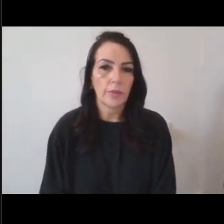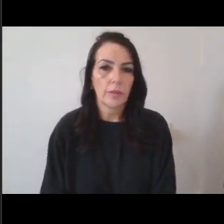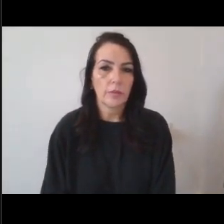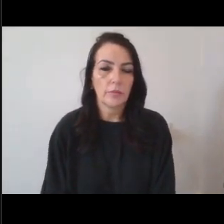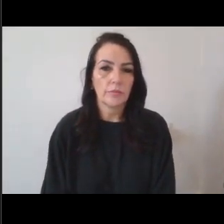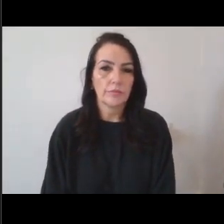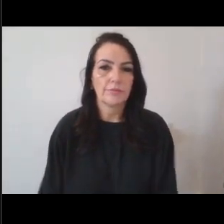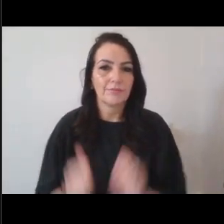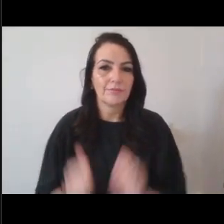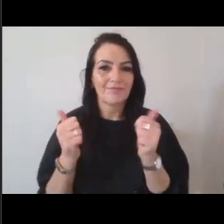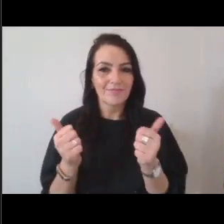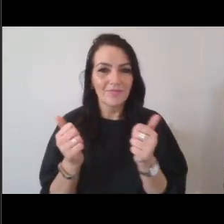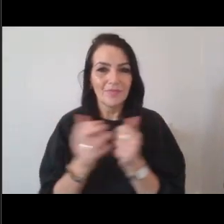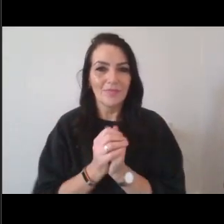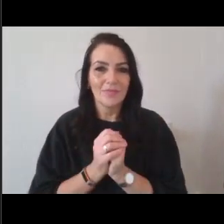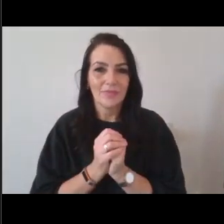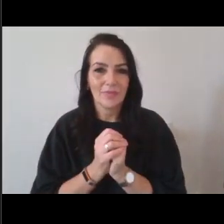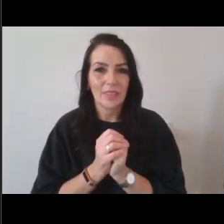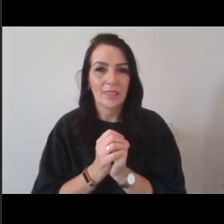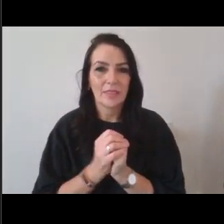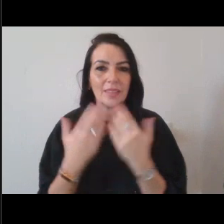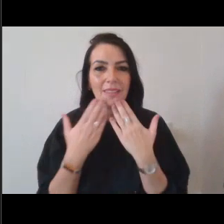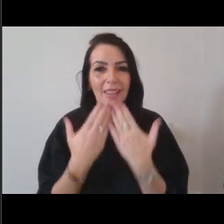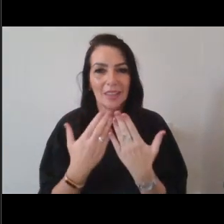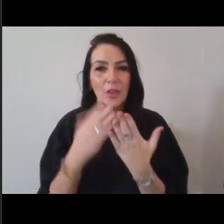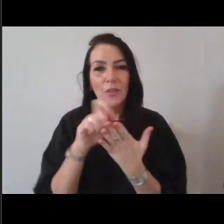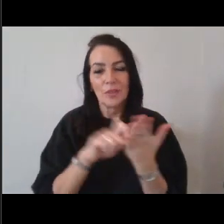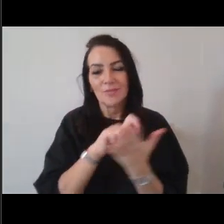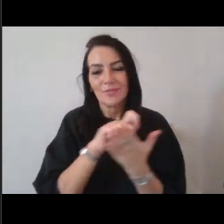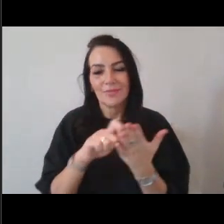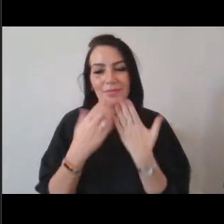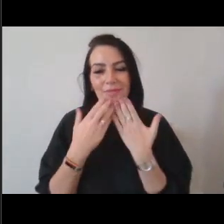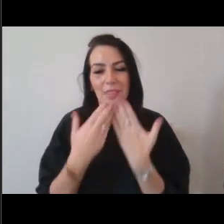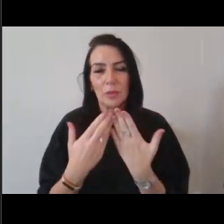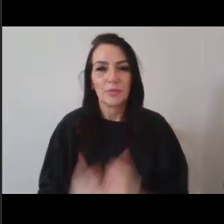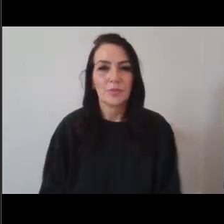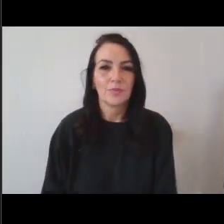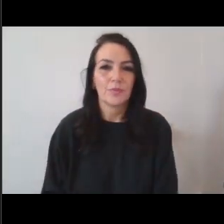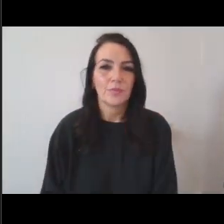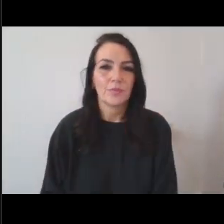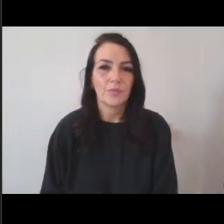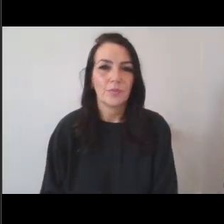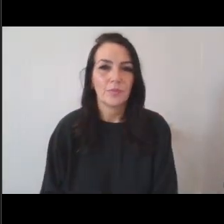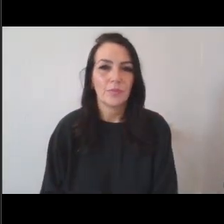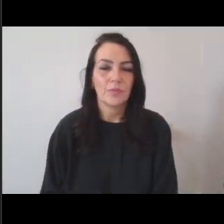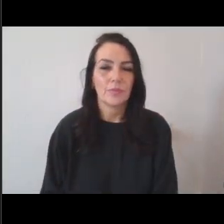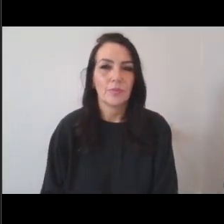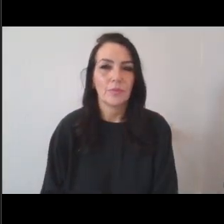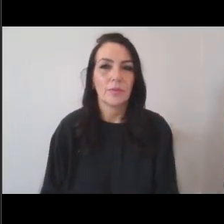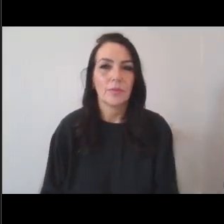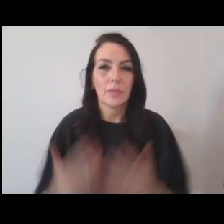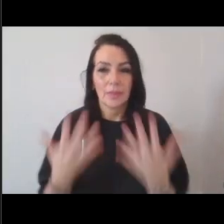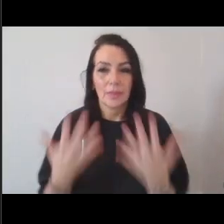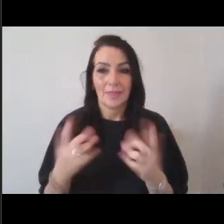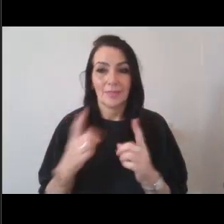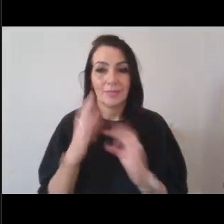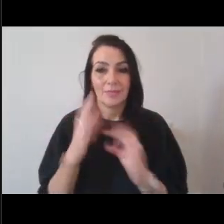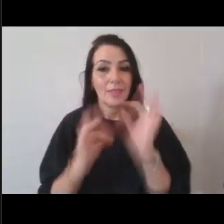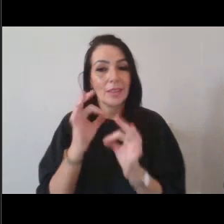All right. Thank you for your participation in those. We will now move on to the